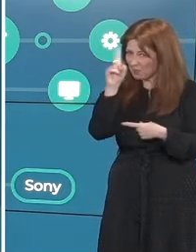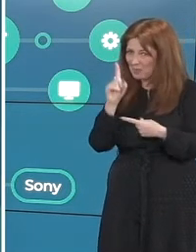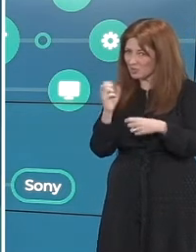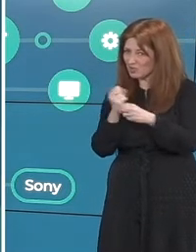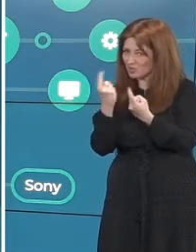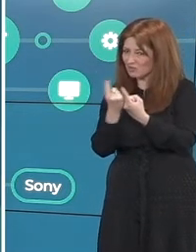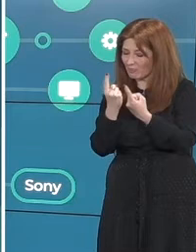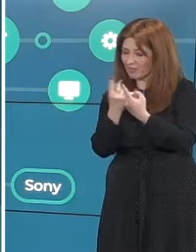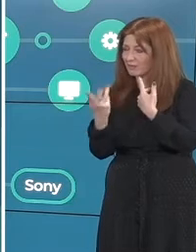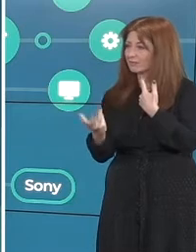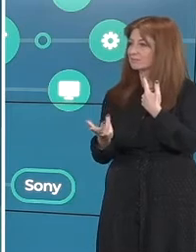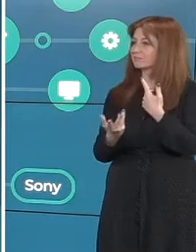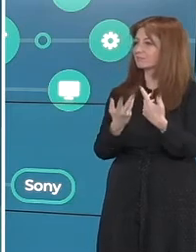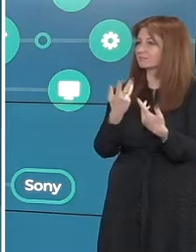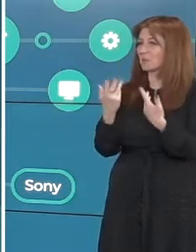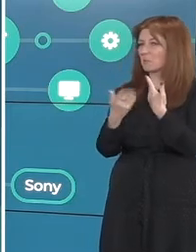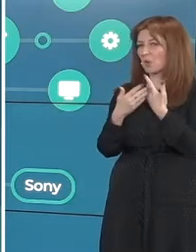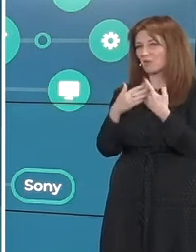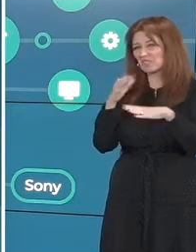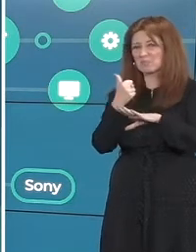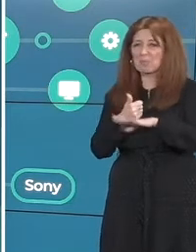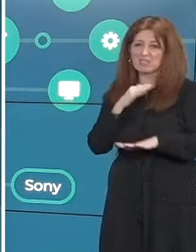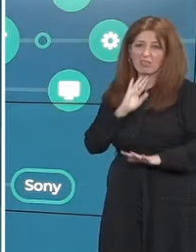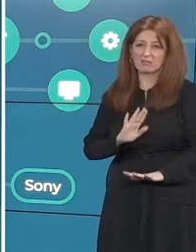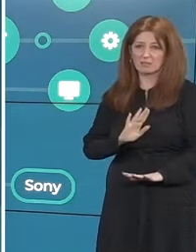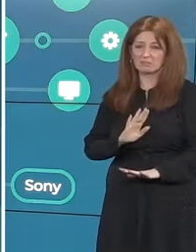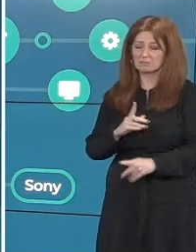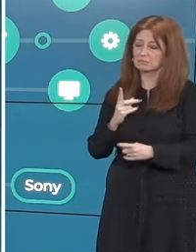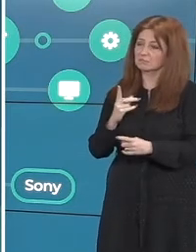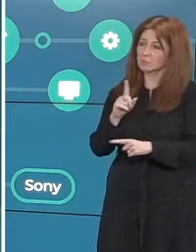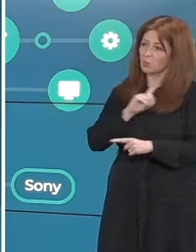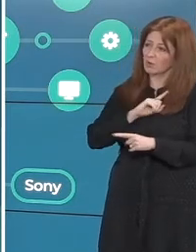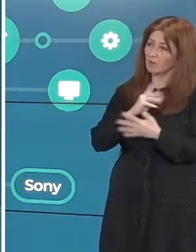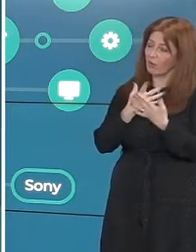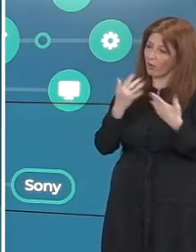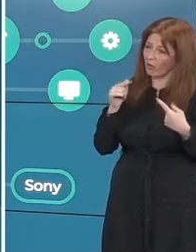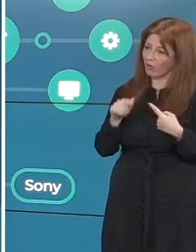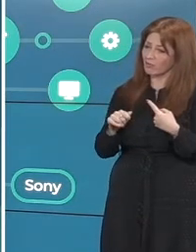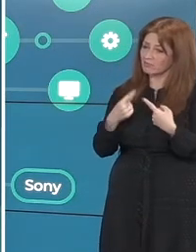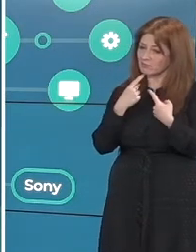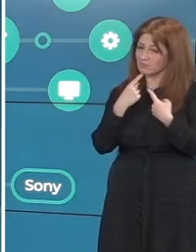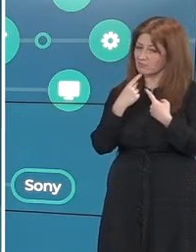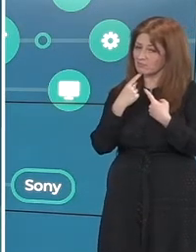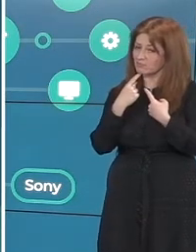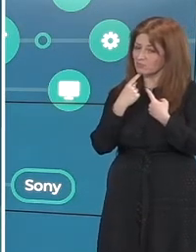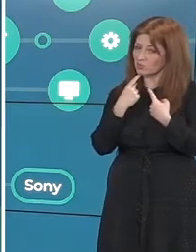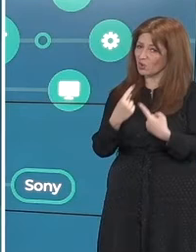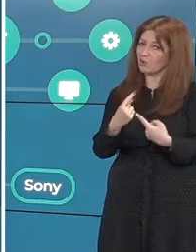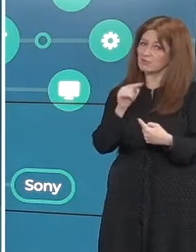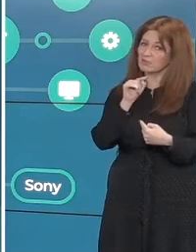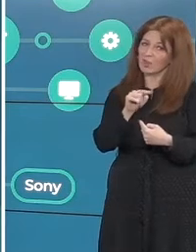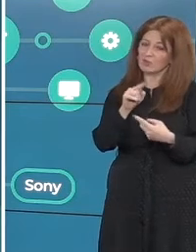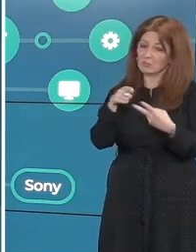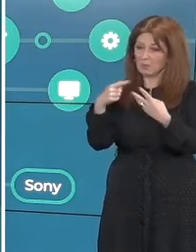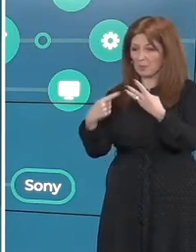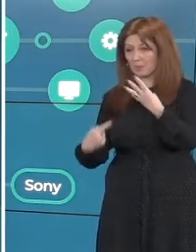anything more than the base, because quite often they're also being told these 27 other things